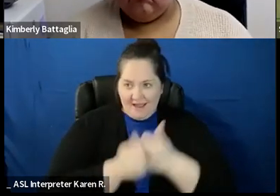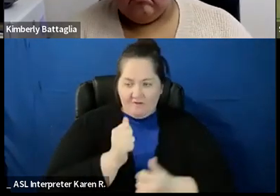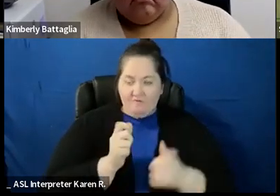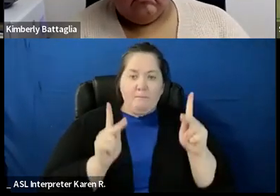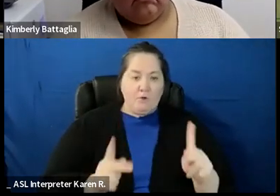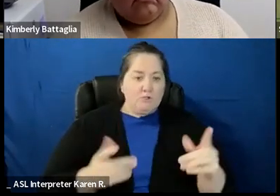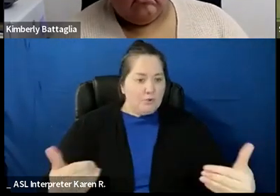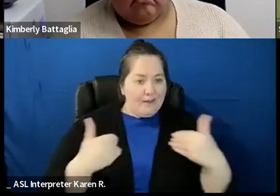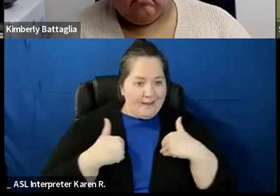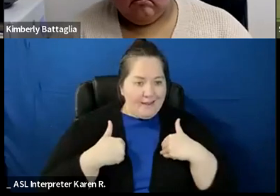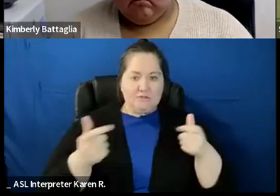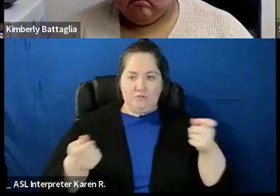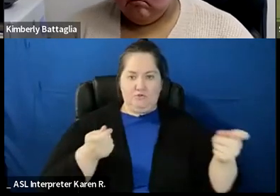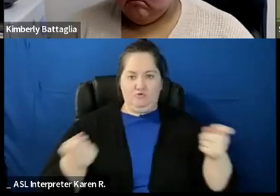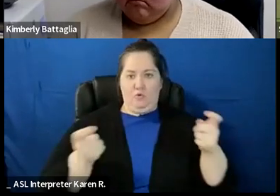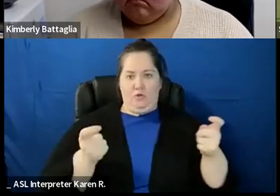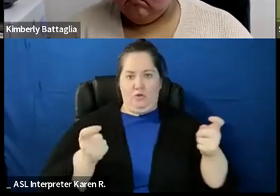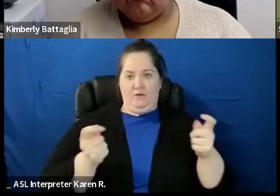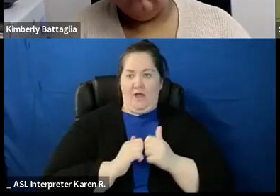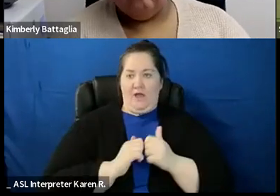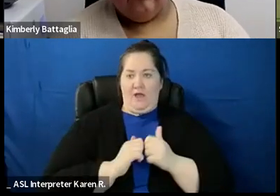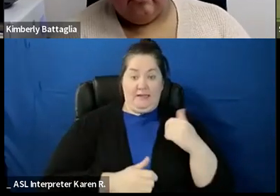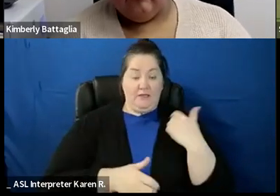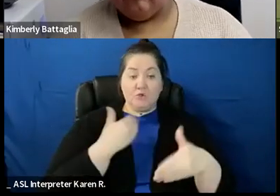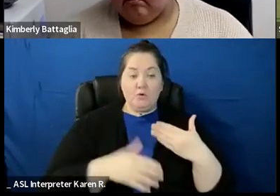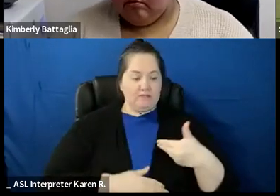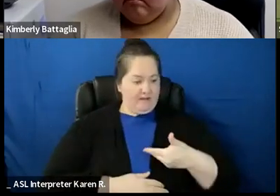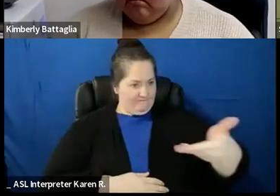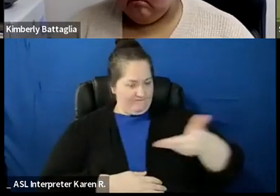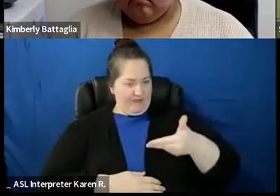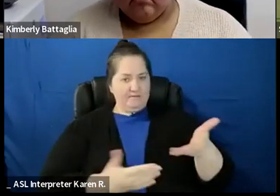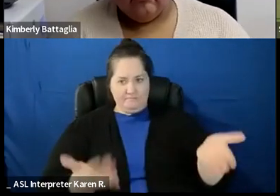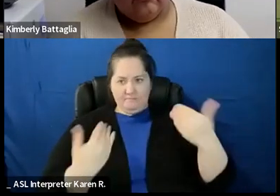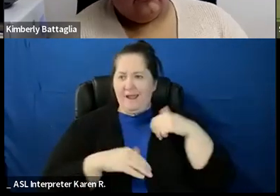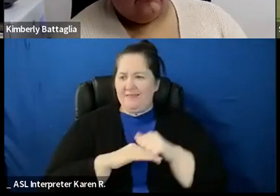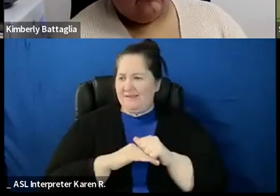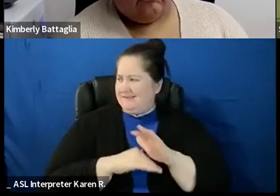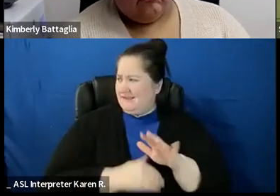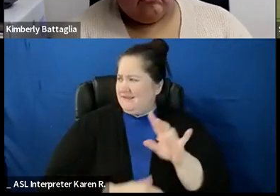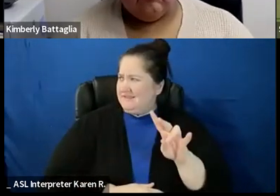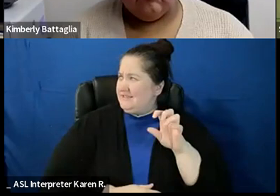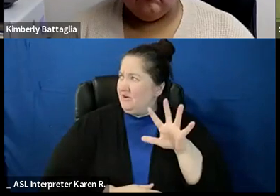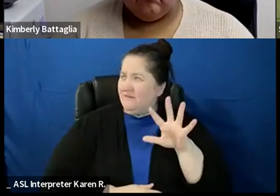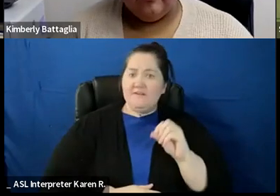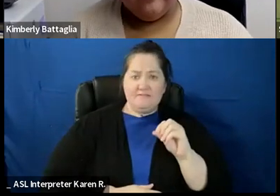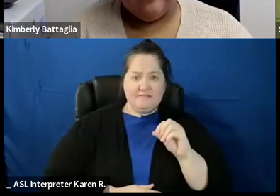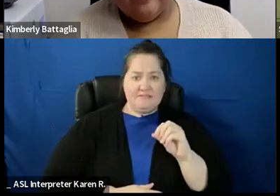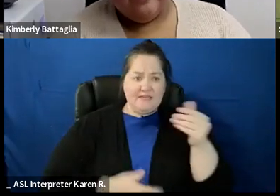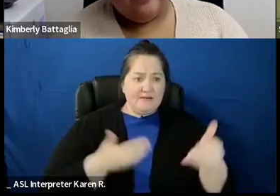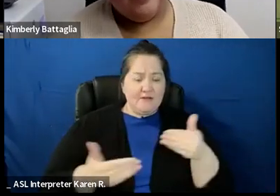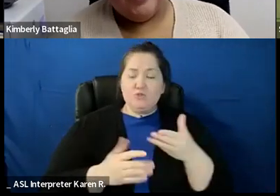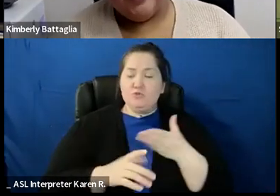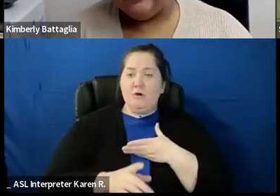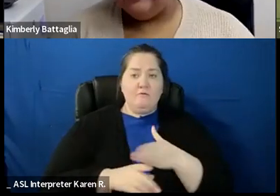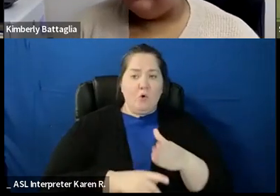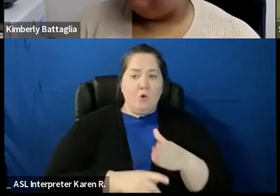has control over how these cases go. I invited them. I sent probably 750 invites to complete strangers. I'm online